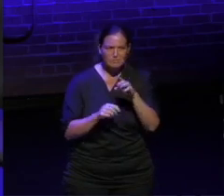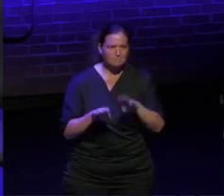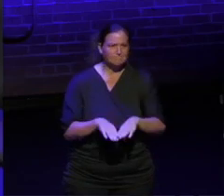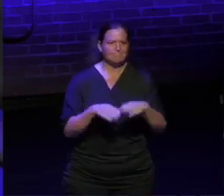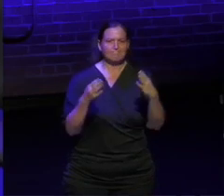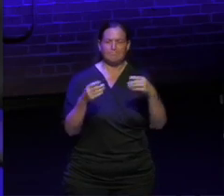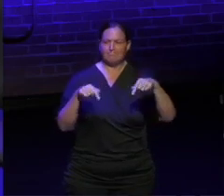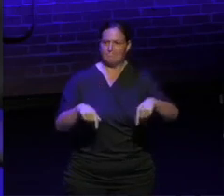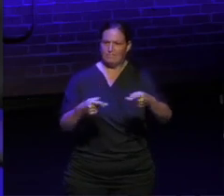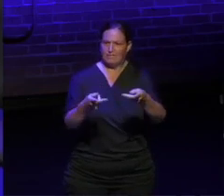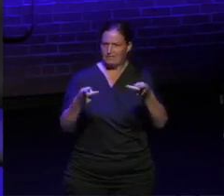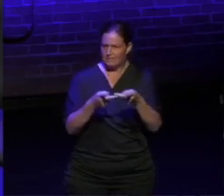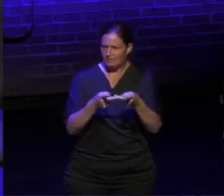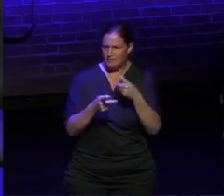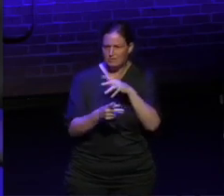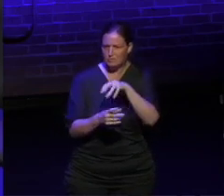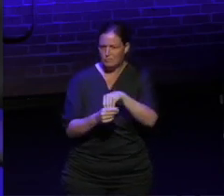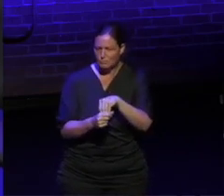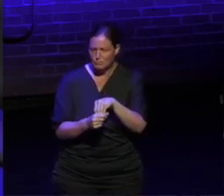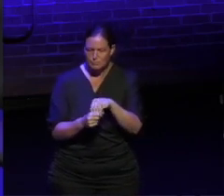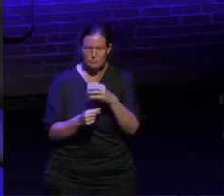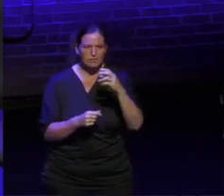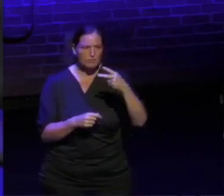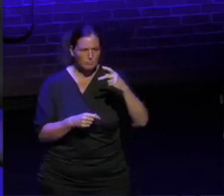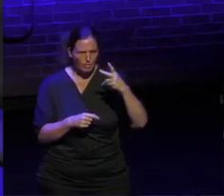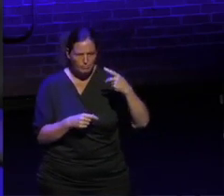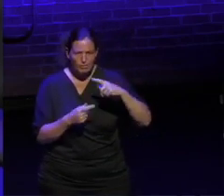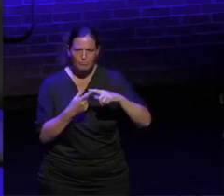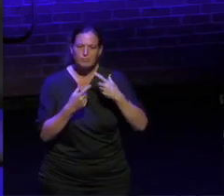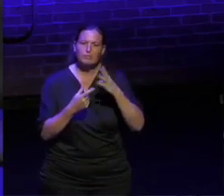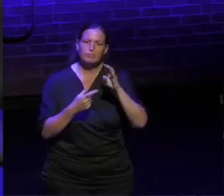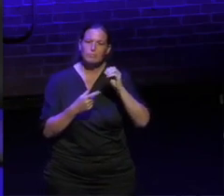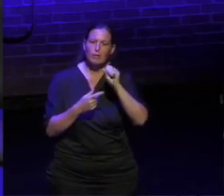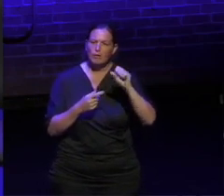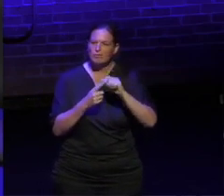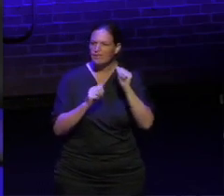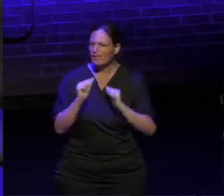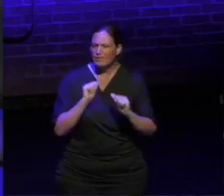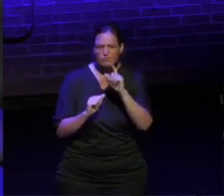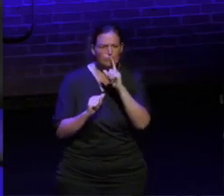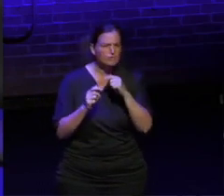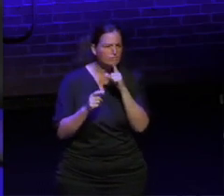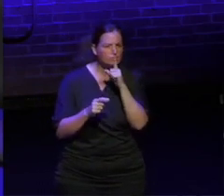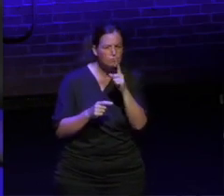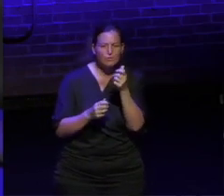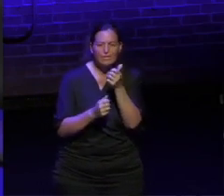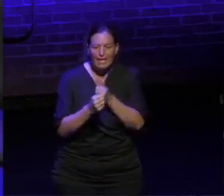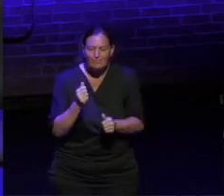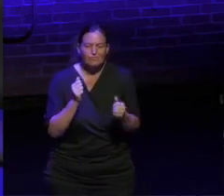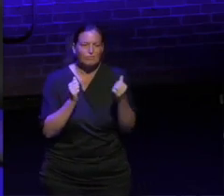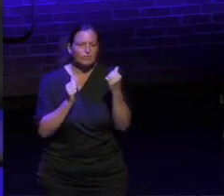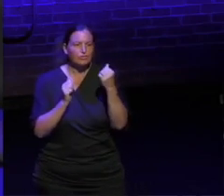up this space, the Gene McDonough Art Center, including the Pop-Up and the Brick Box Theater, really to make sure every artist had a home in this